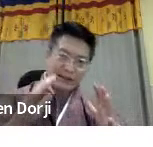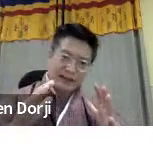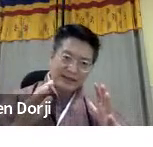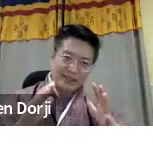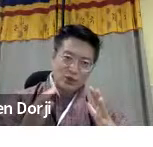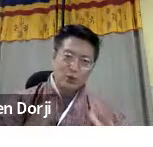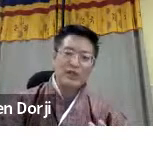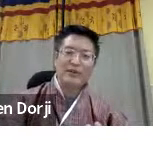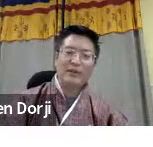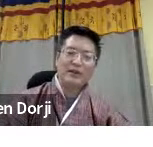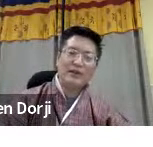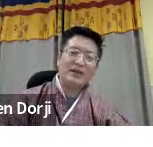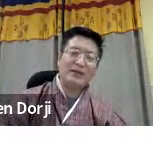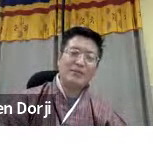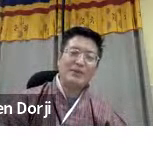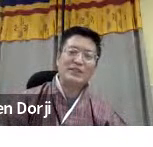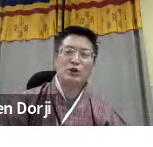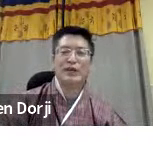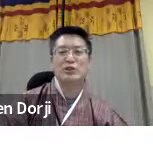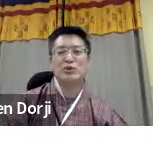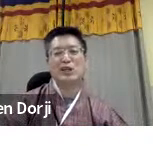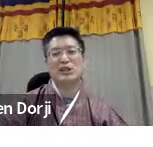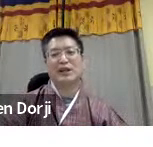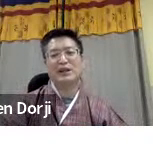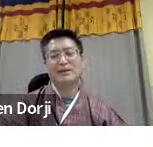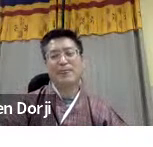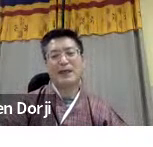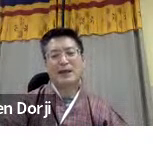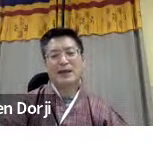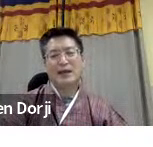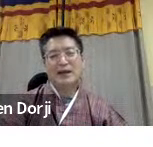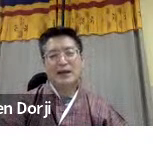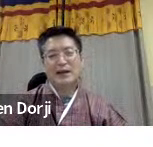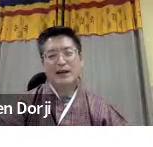At the school level, the Ministry of Education,